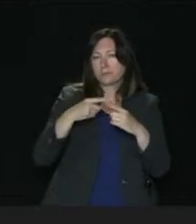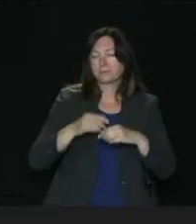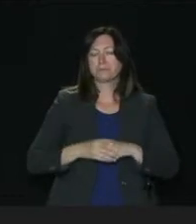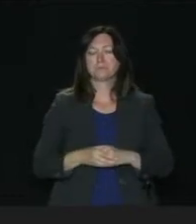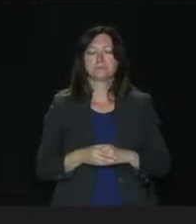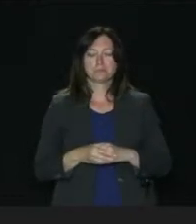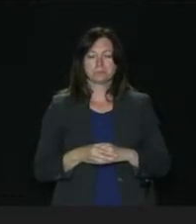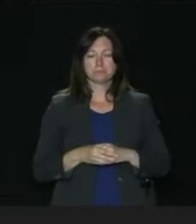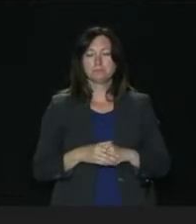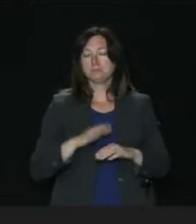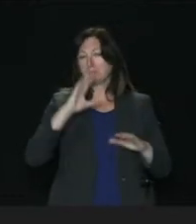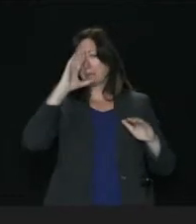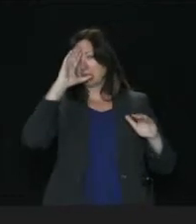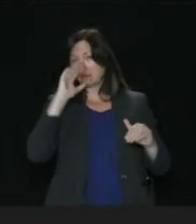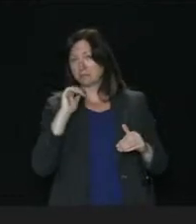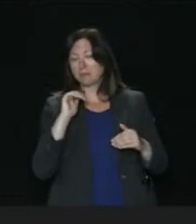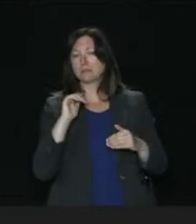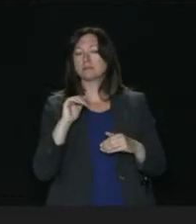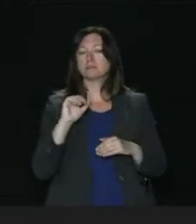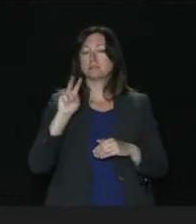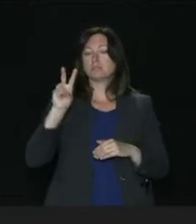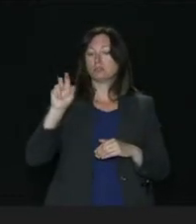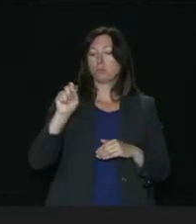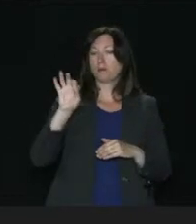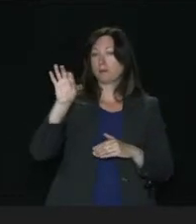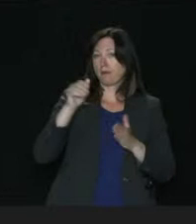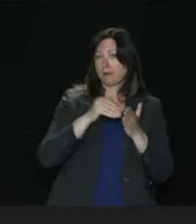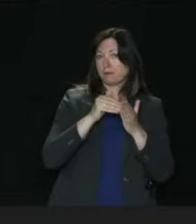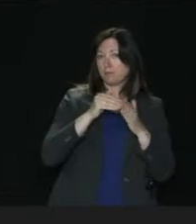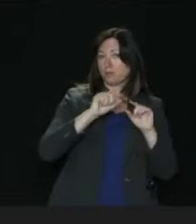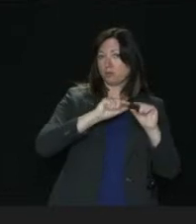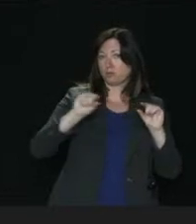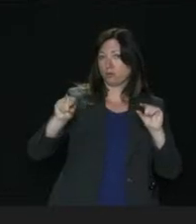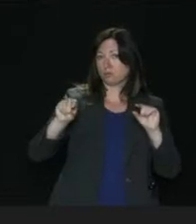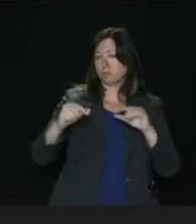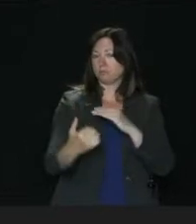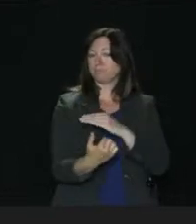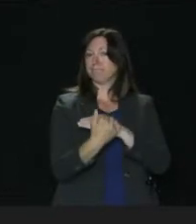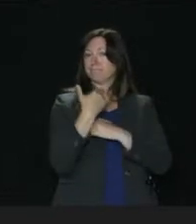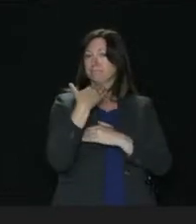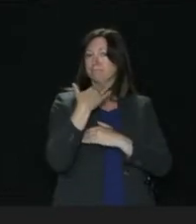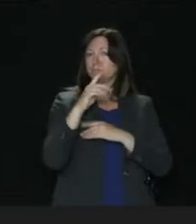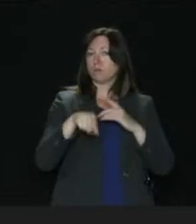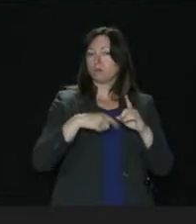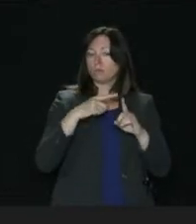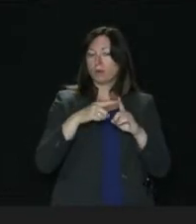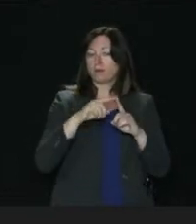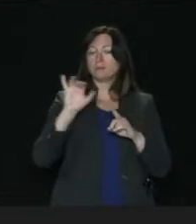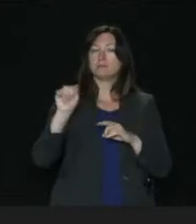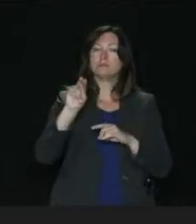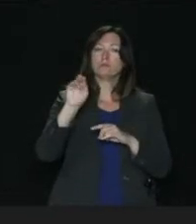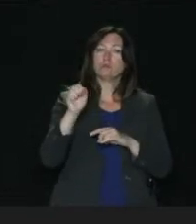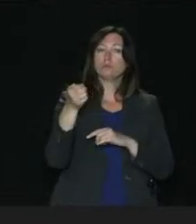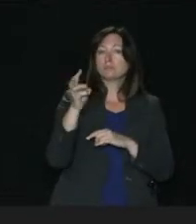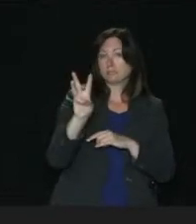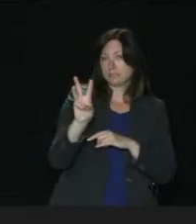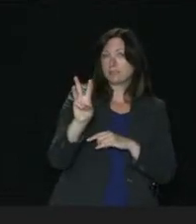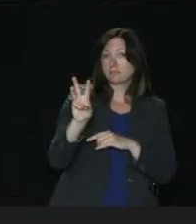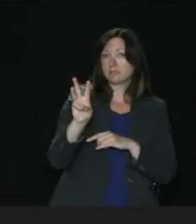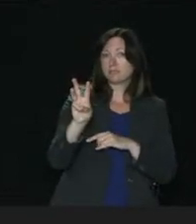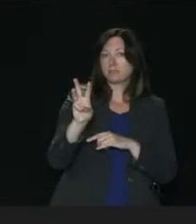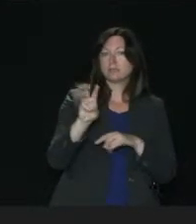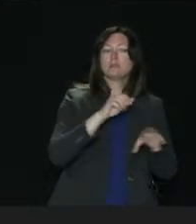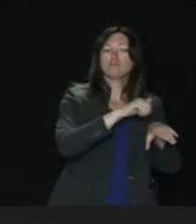We expect shipment of 2.9 million to arrive in Canada on June 16th, for